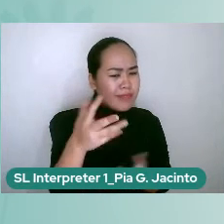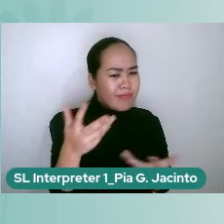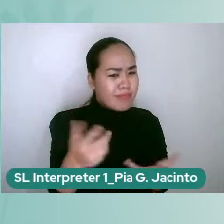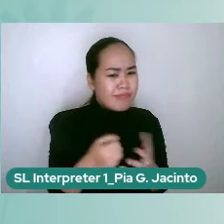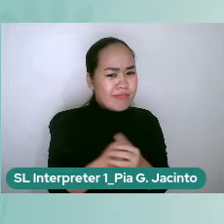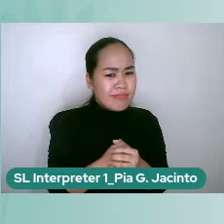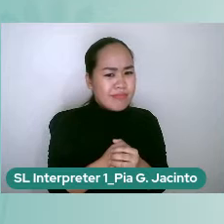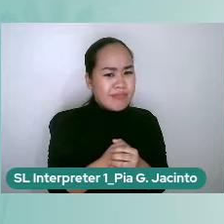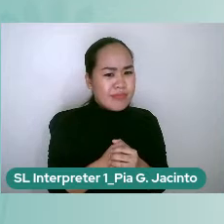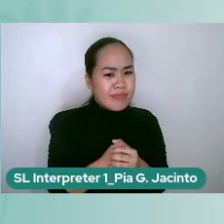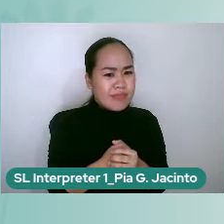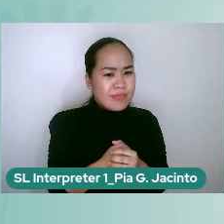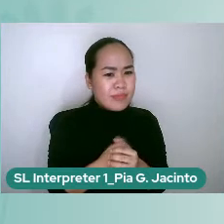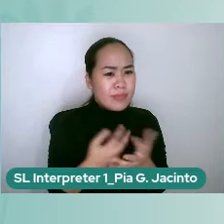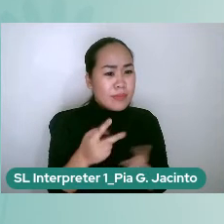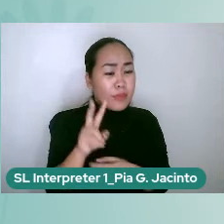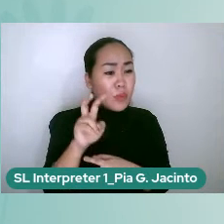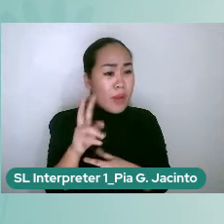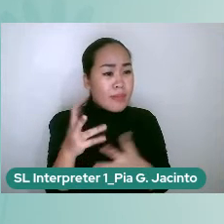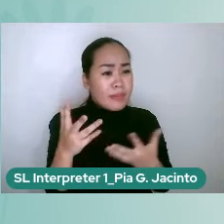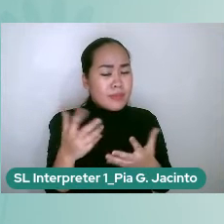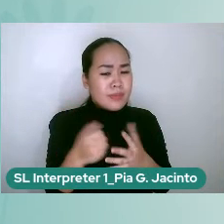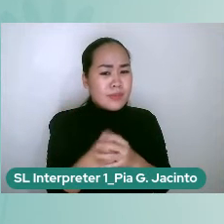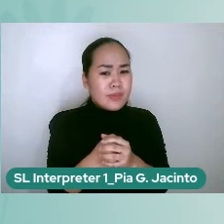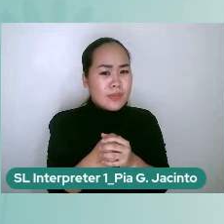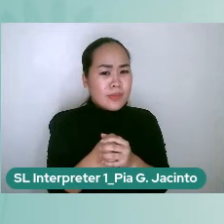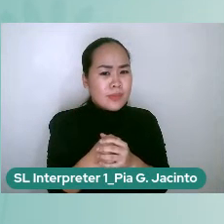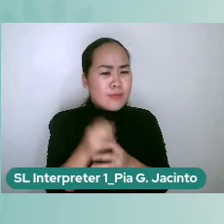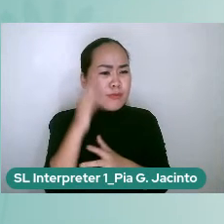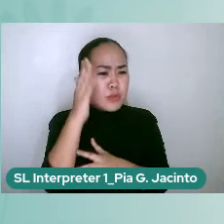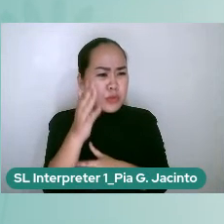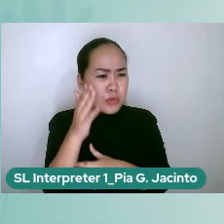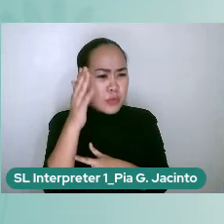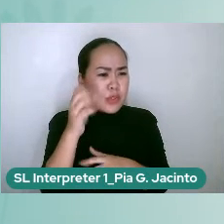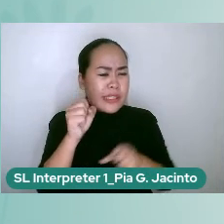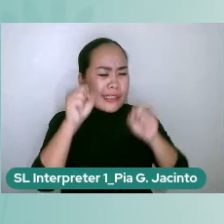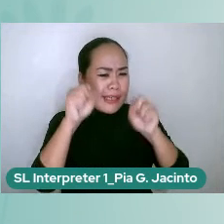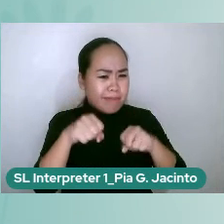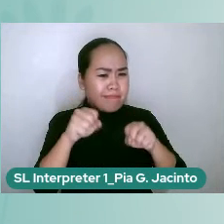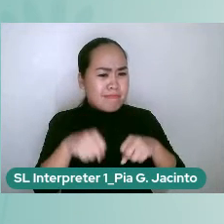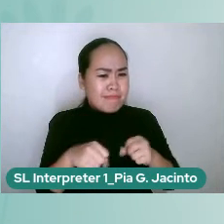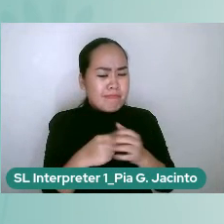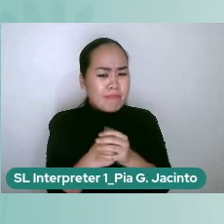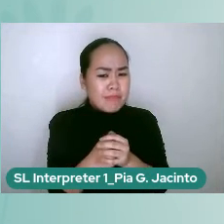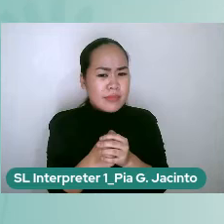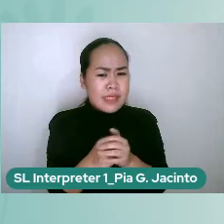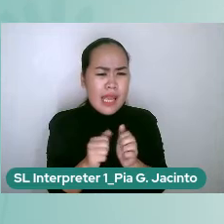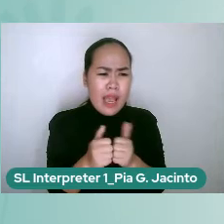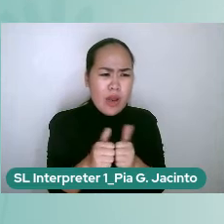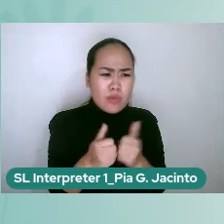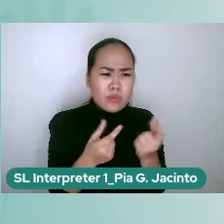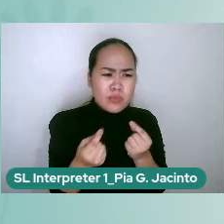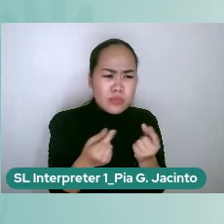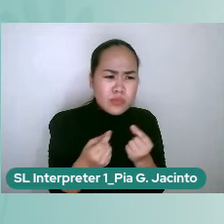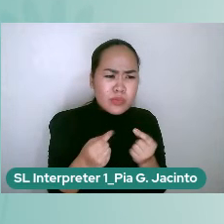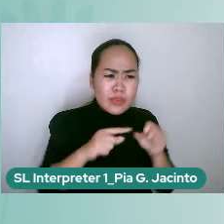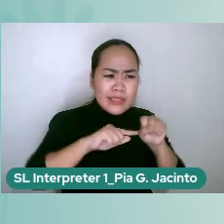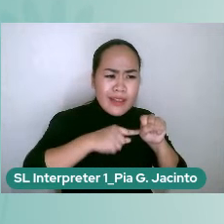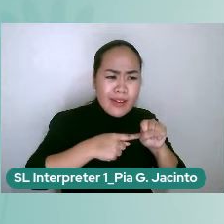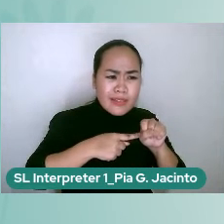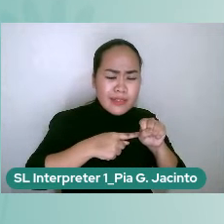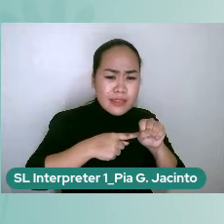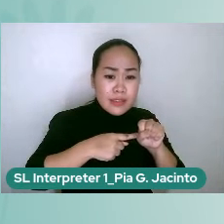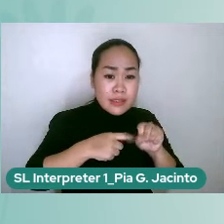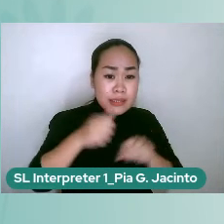and there are targets for us to achieve in the immediate futures thereafter. Now, how are we going to do it? Well, we know that